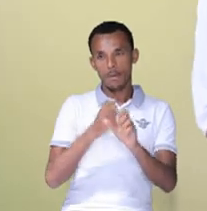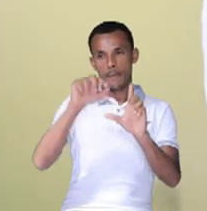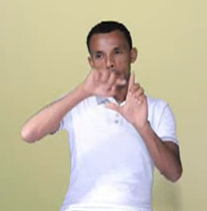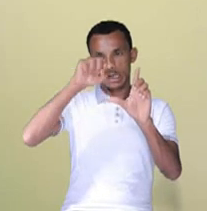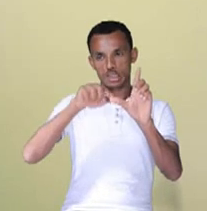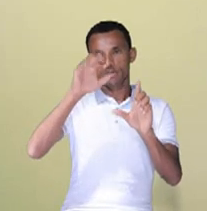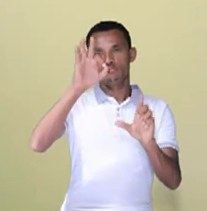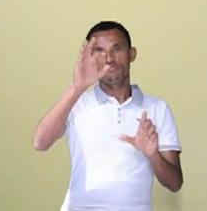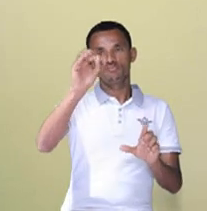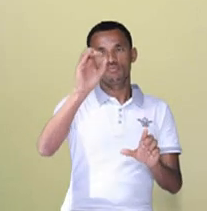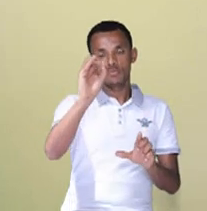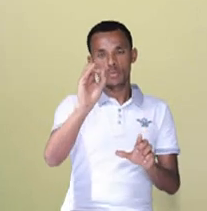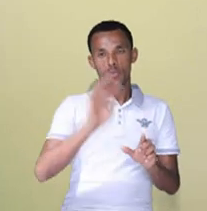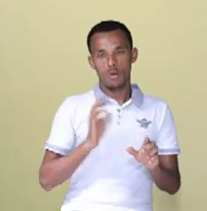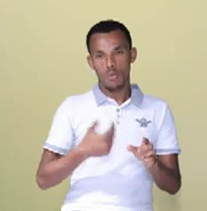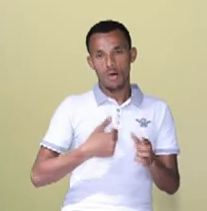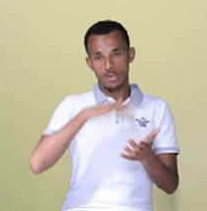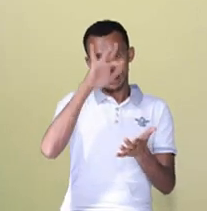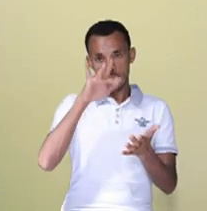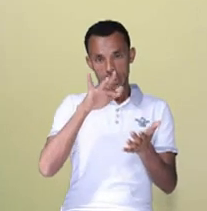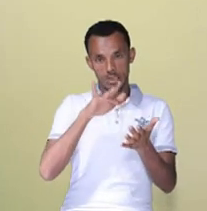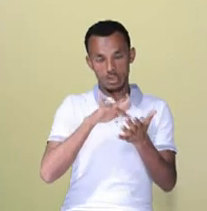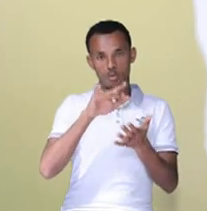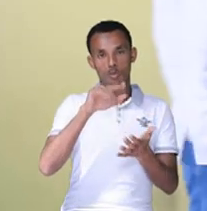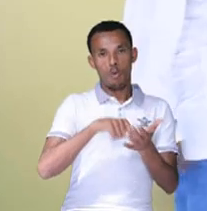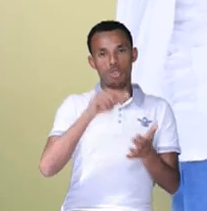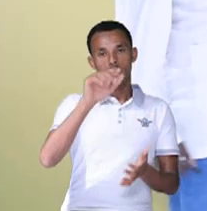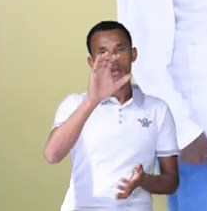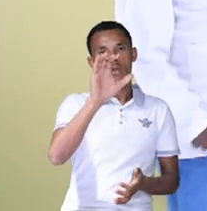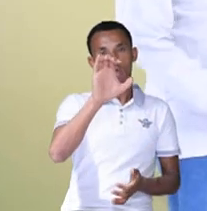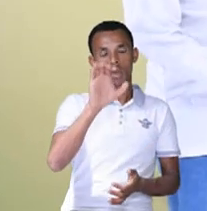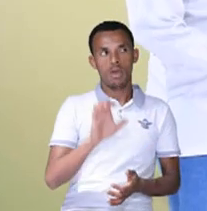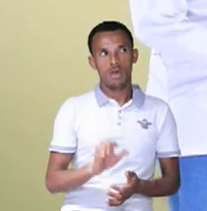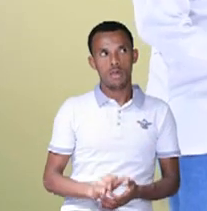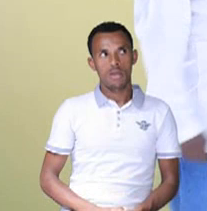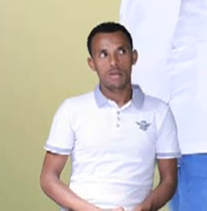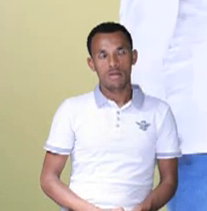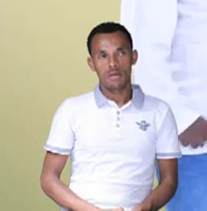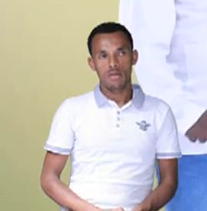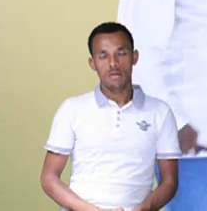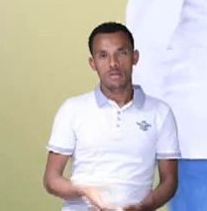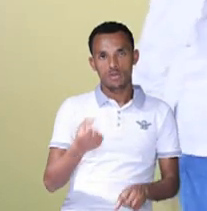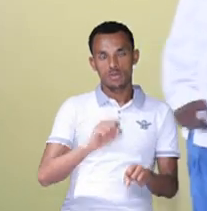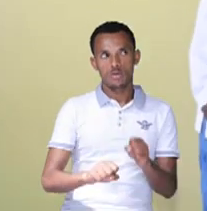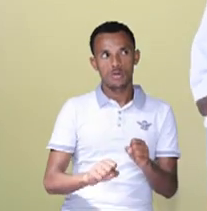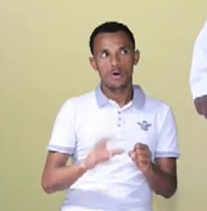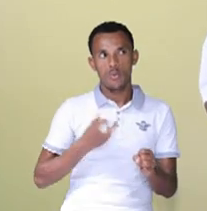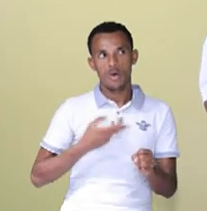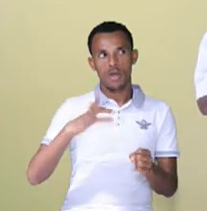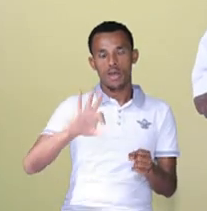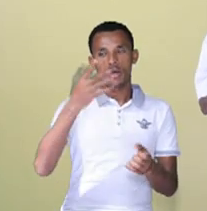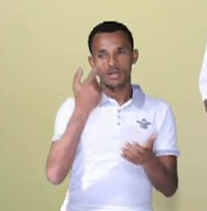perpendicularity 90 degree. We have the center point E. Put it. So we get